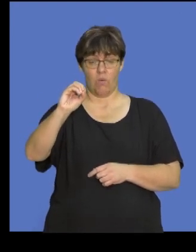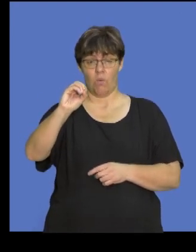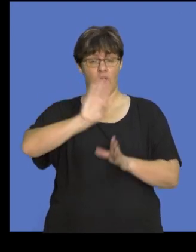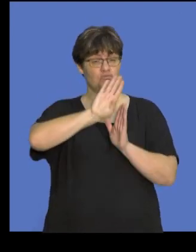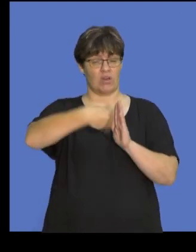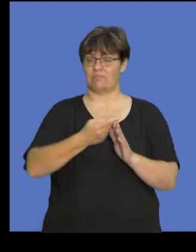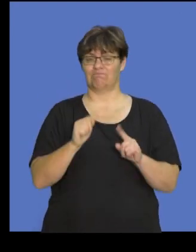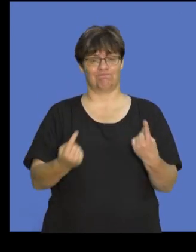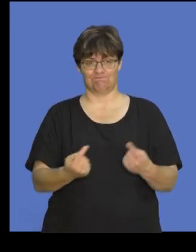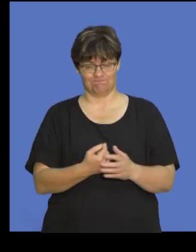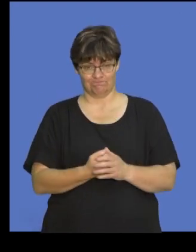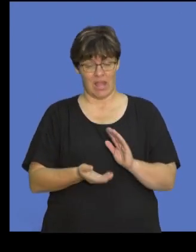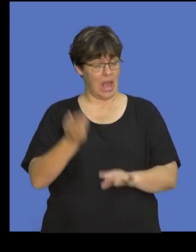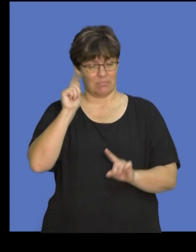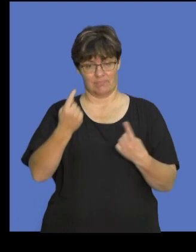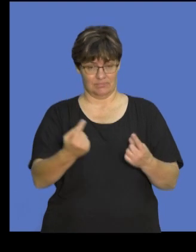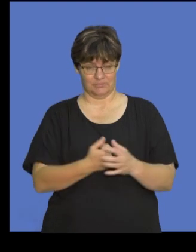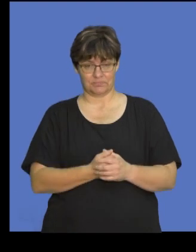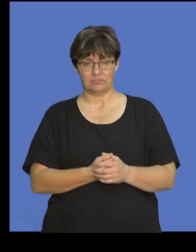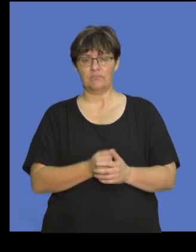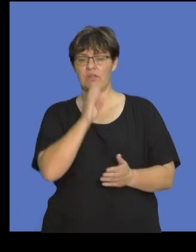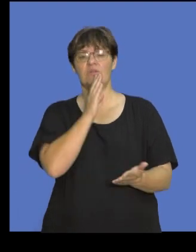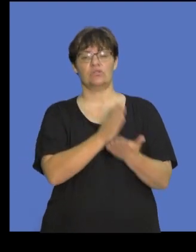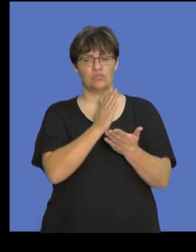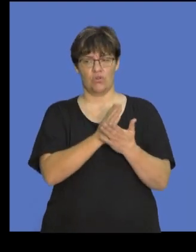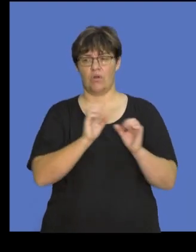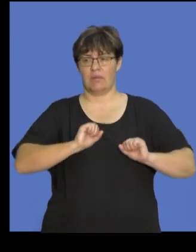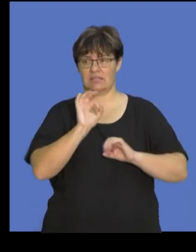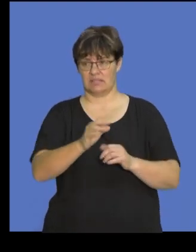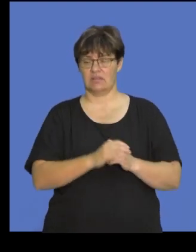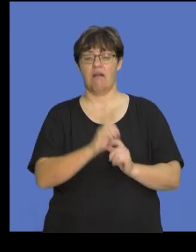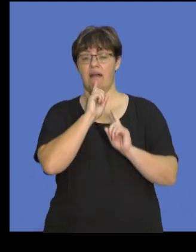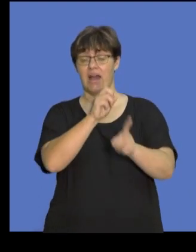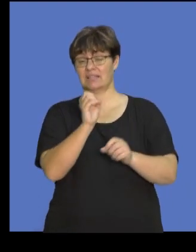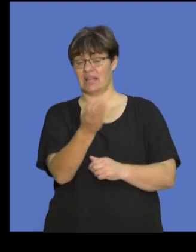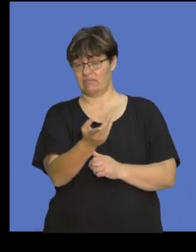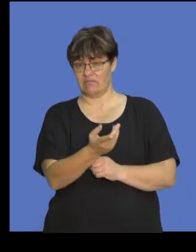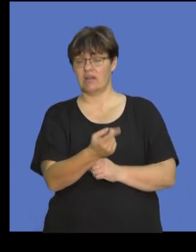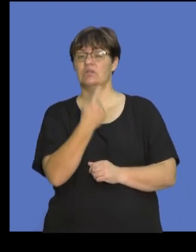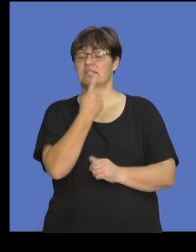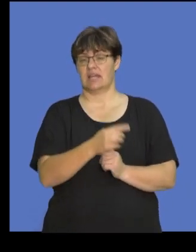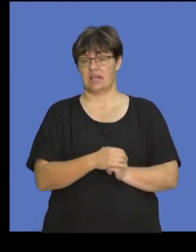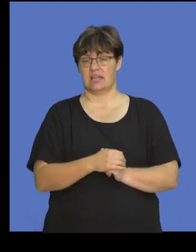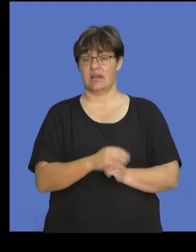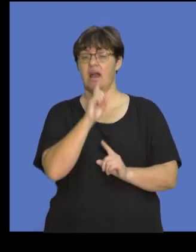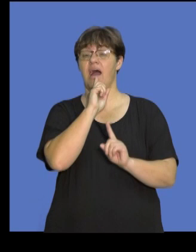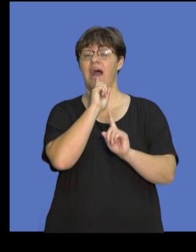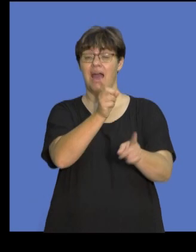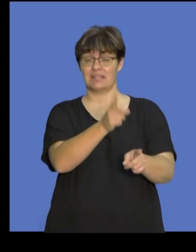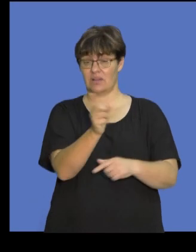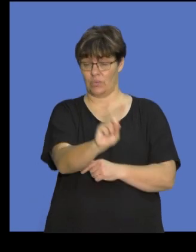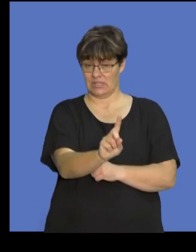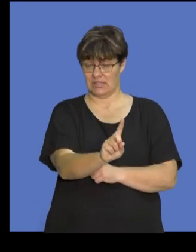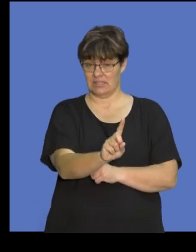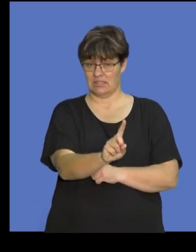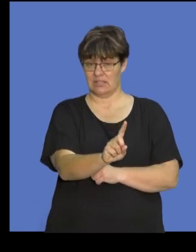0,10, because I'm not going to round up. So let's just make sure we're in the right place to give our answer, and we're going to say that